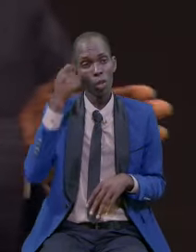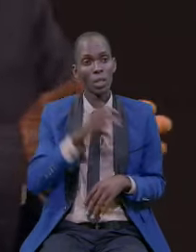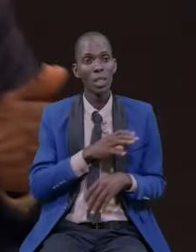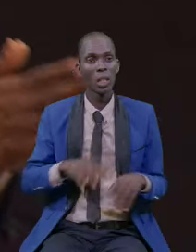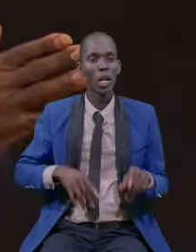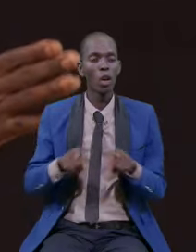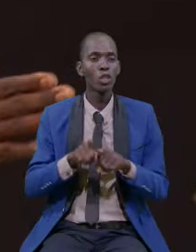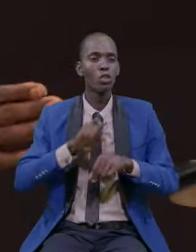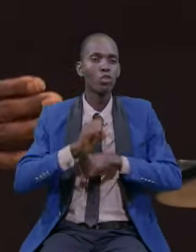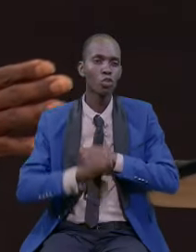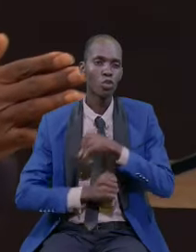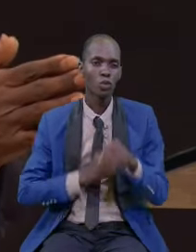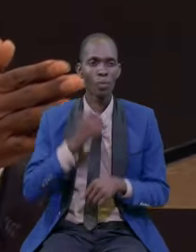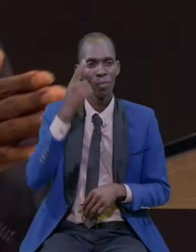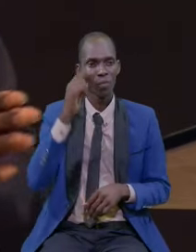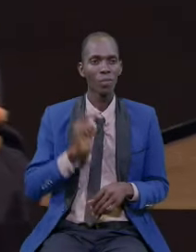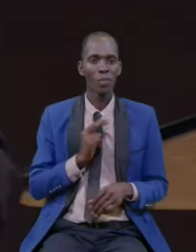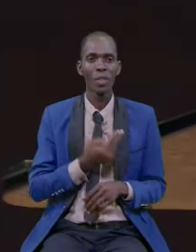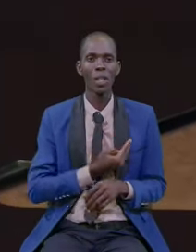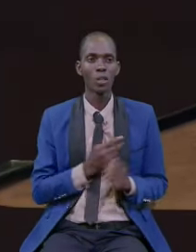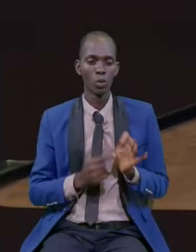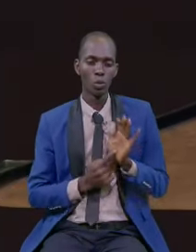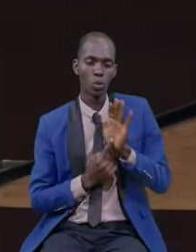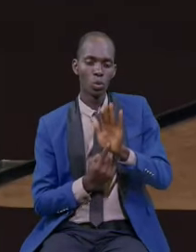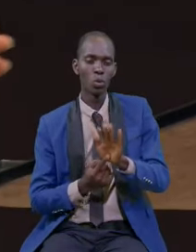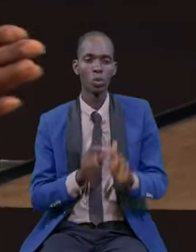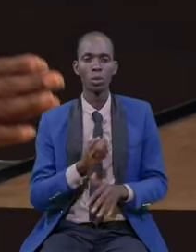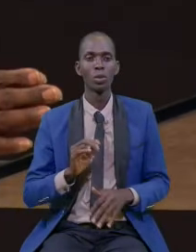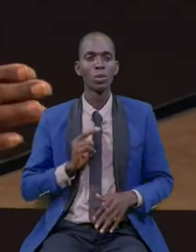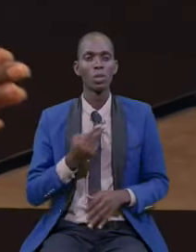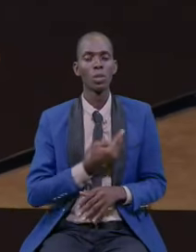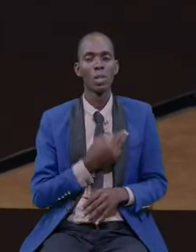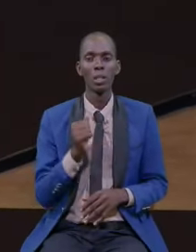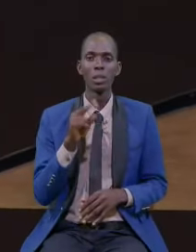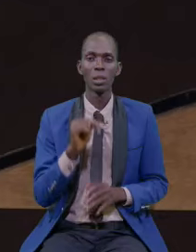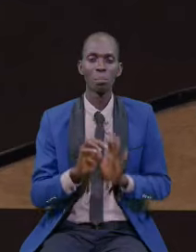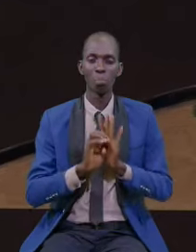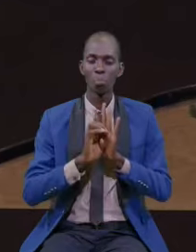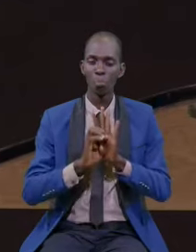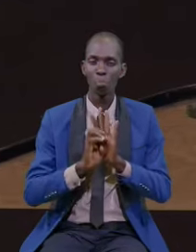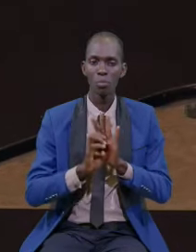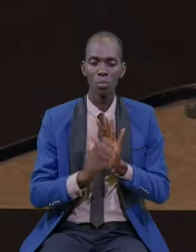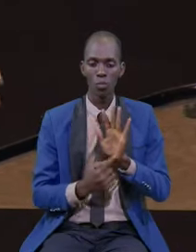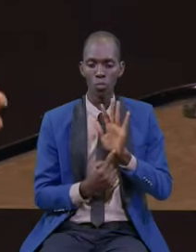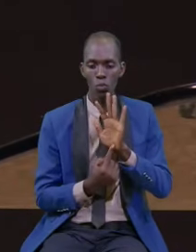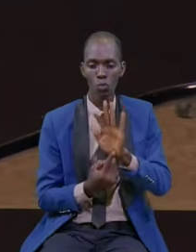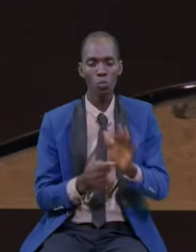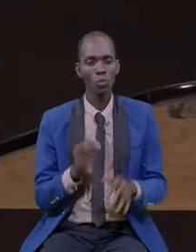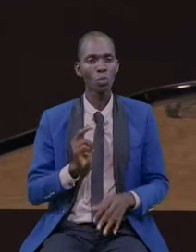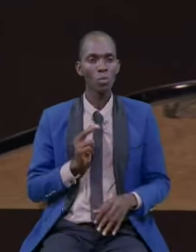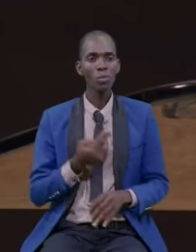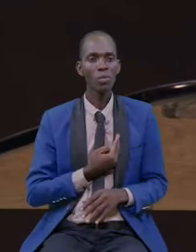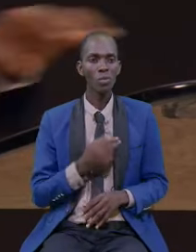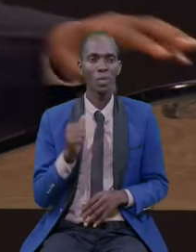us, leaving us an example, leaving us an example, leaving us